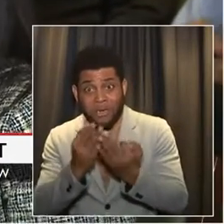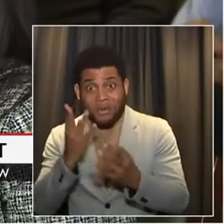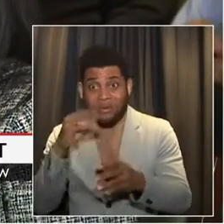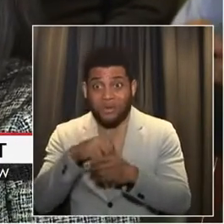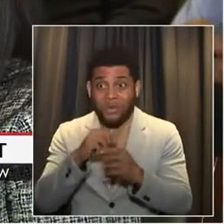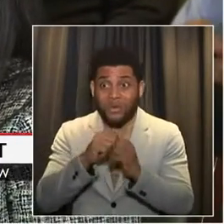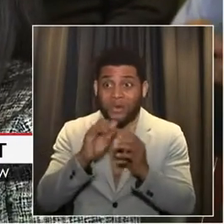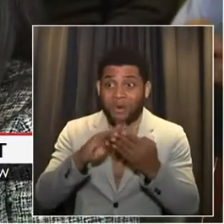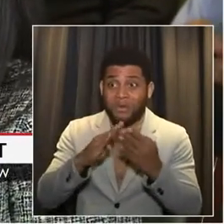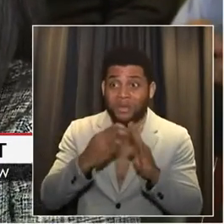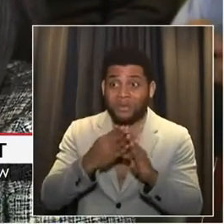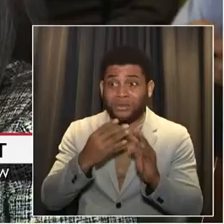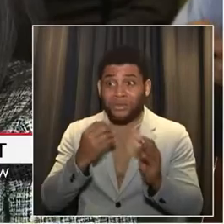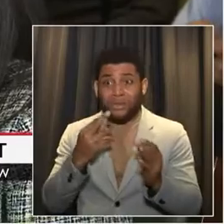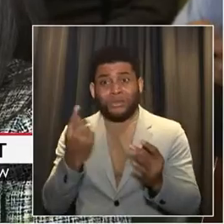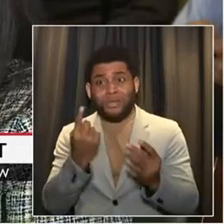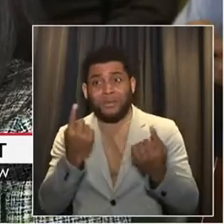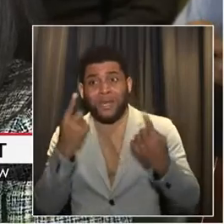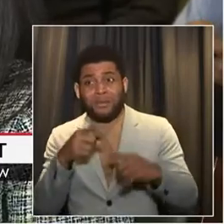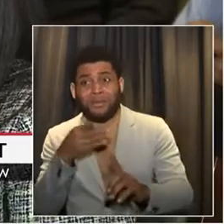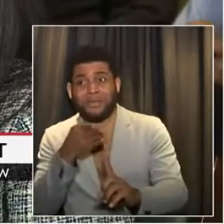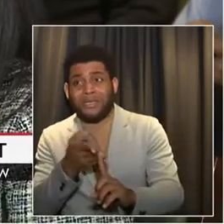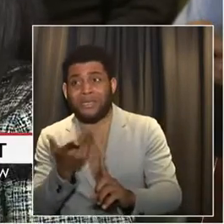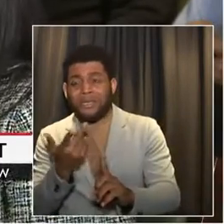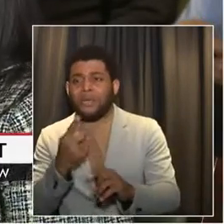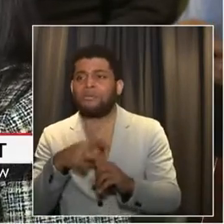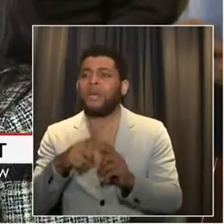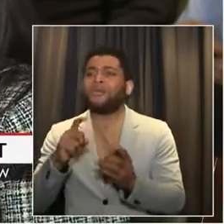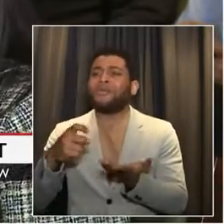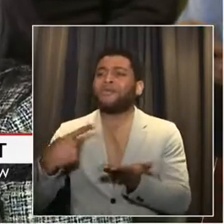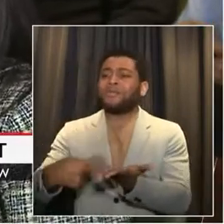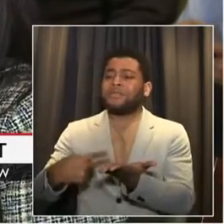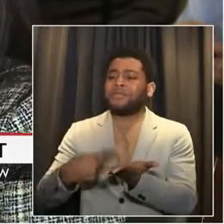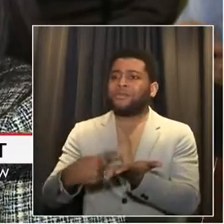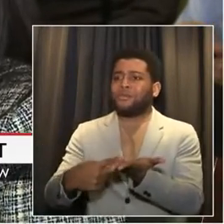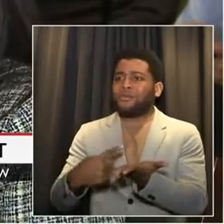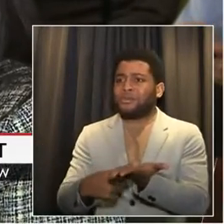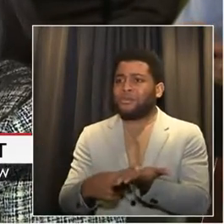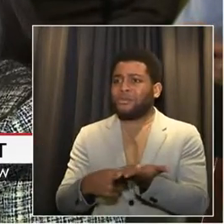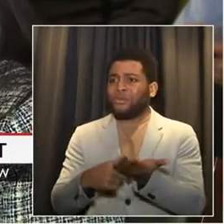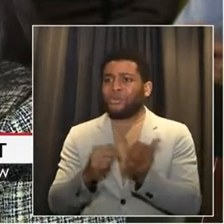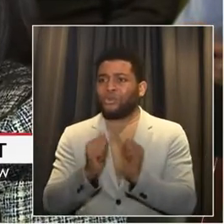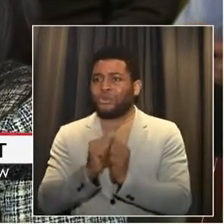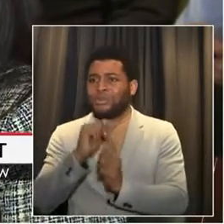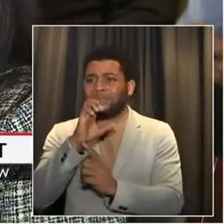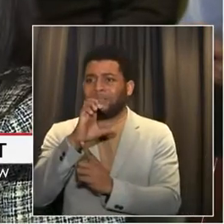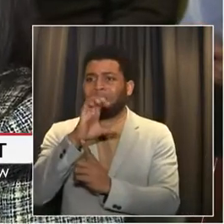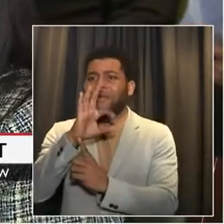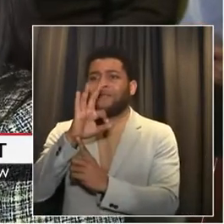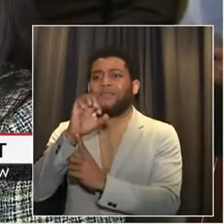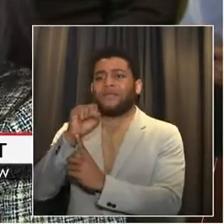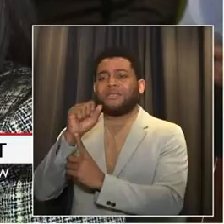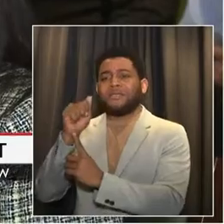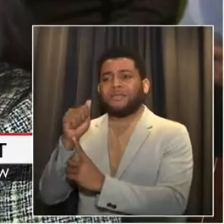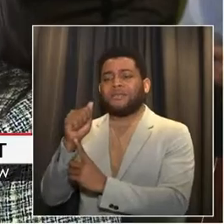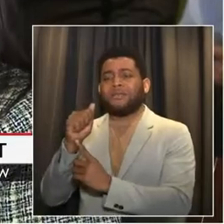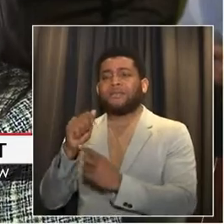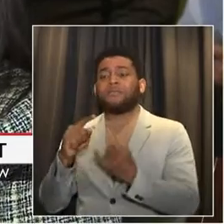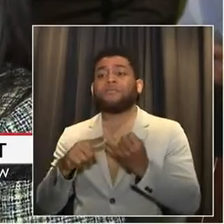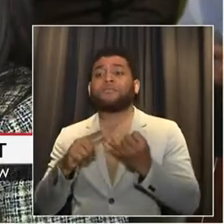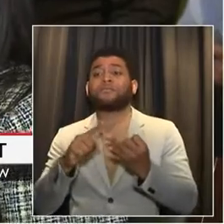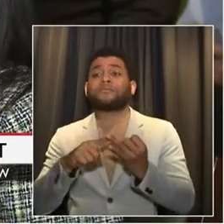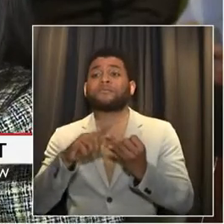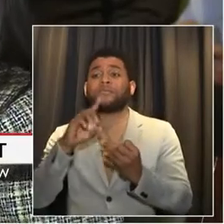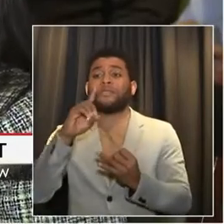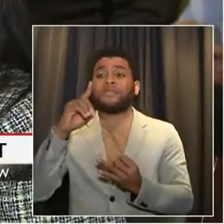level of really discussion, coordination about, with CFSA, with DHS, with